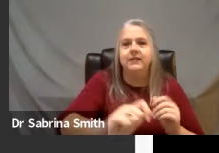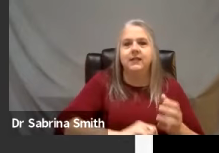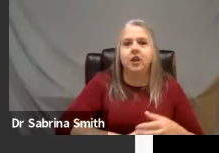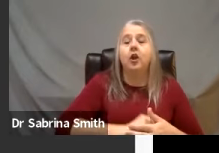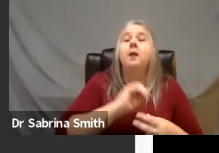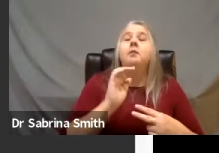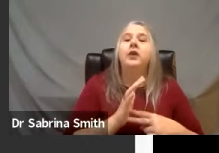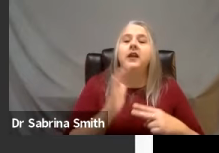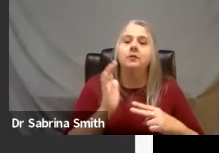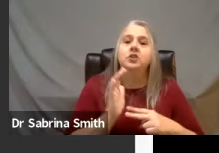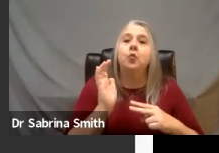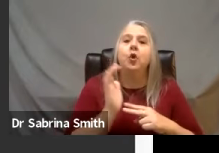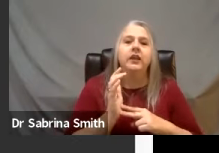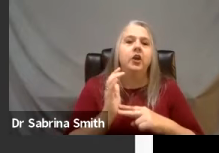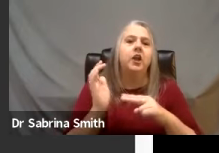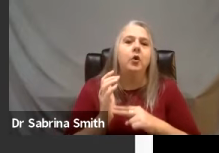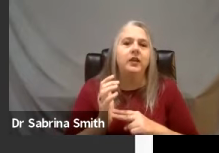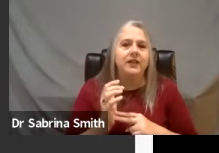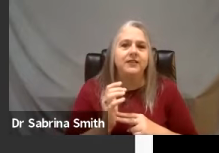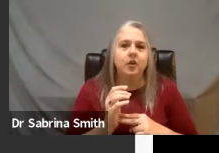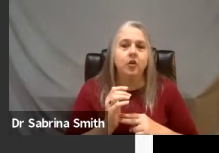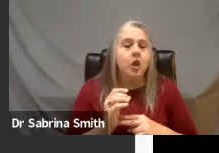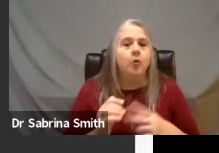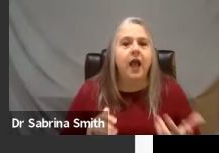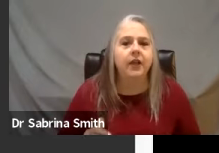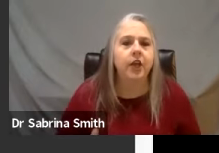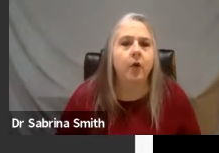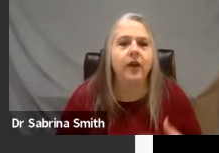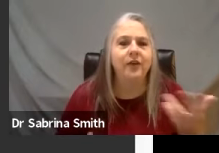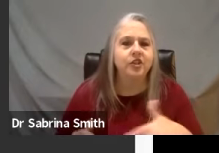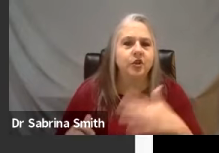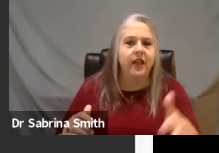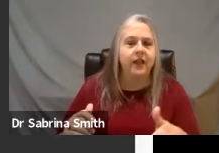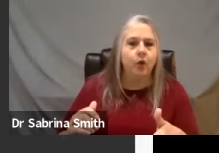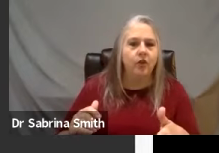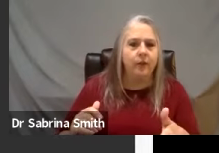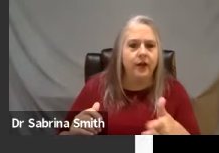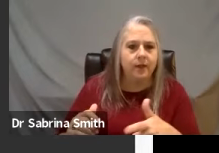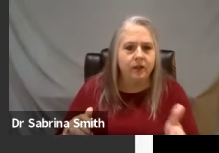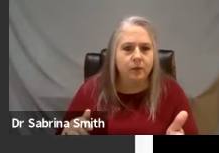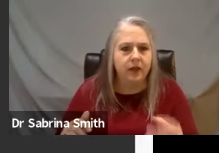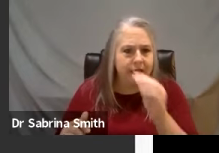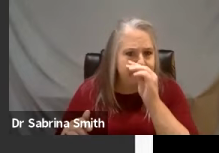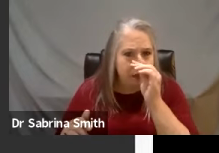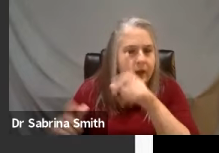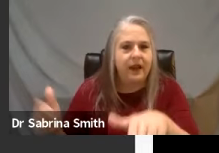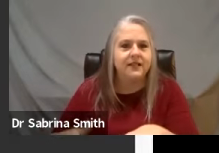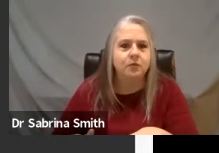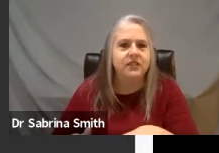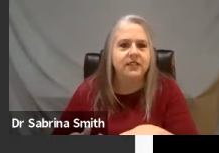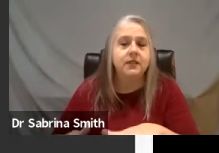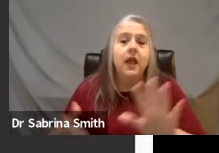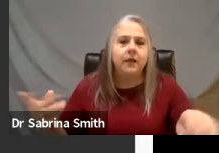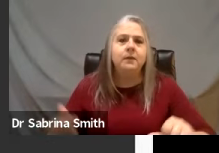your ratings in here. But when it comes to working on it and honing that skill, we're not going to go, okay, register, I think I can work on that one and up that a little bit. Okay, I'm going to add